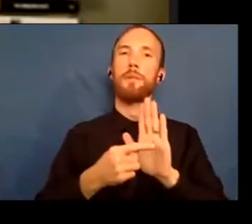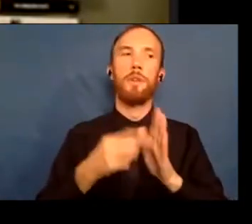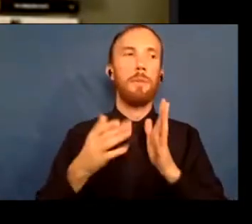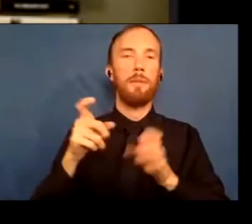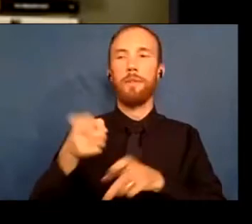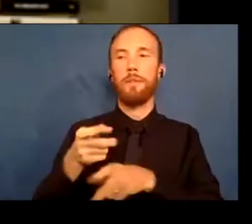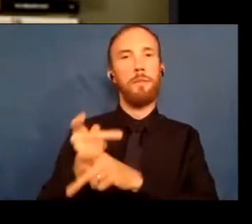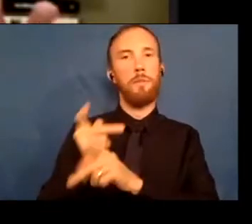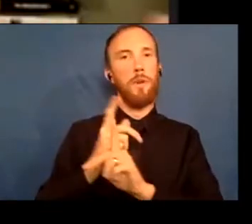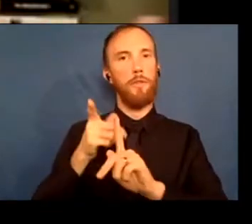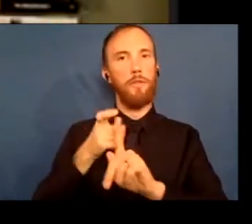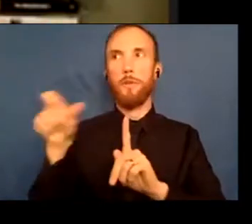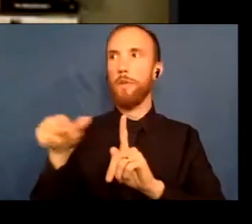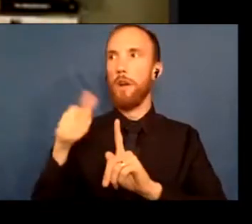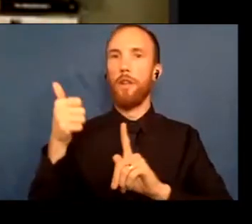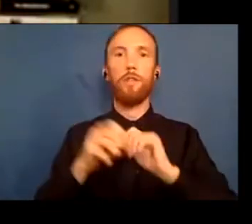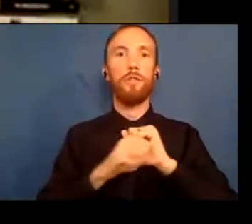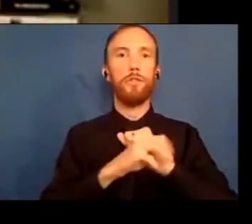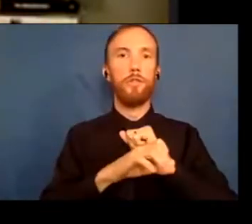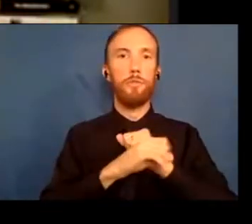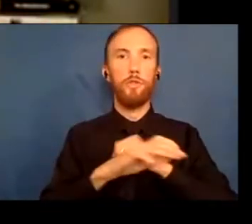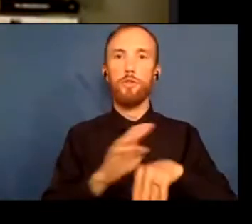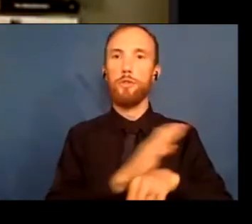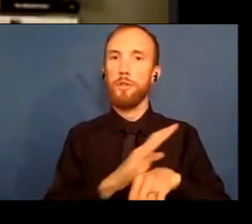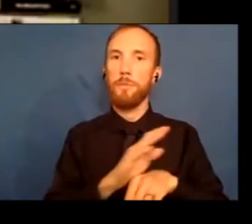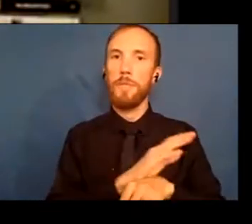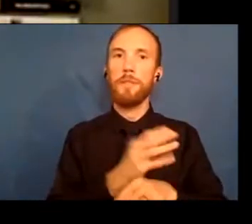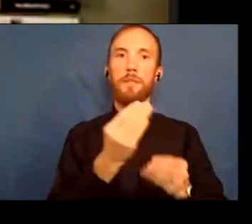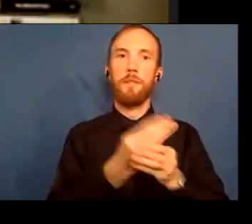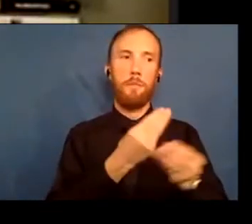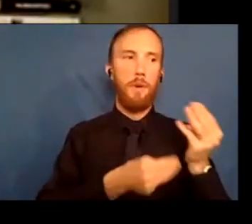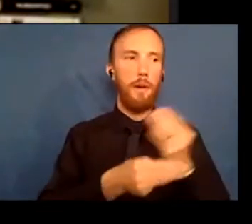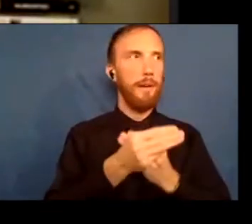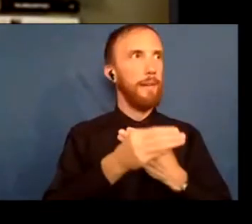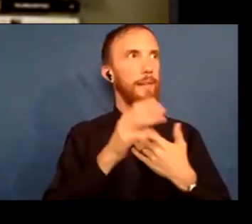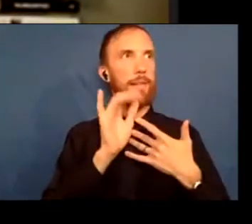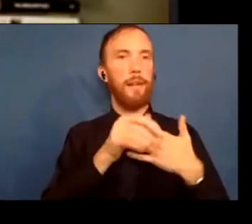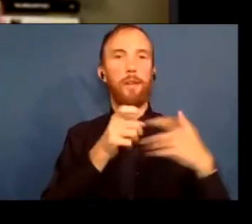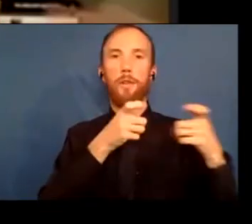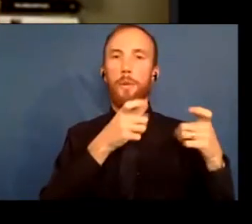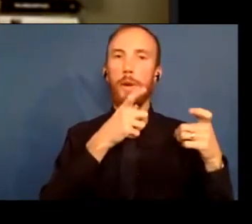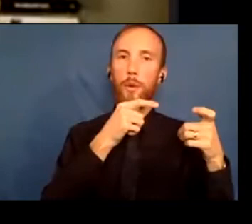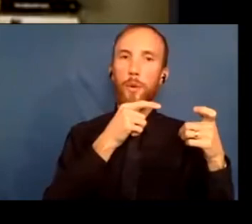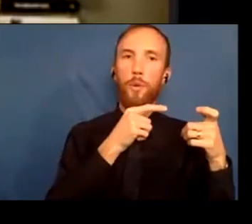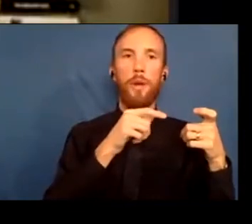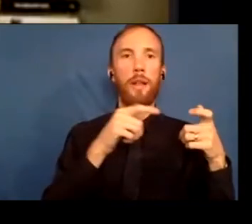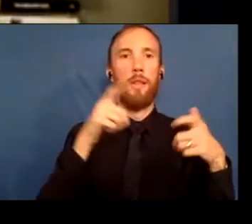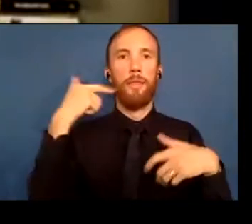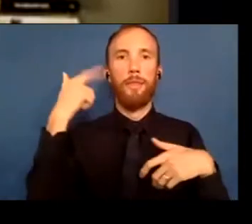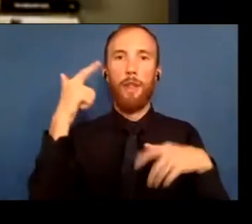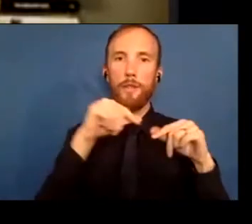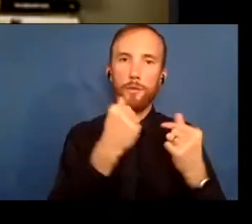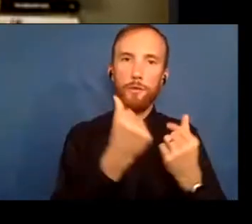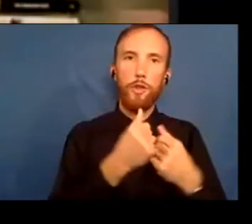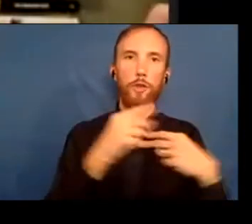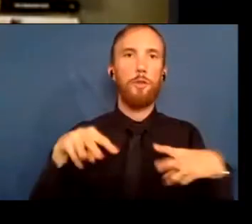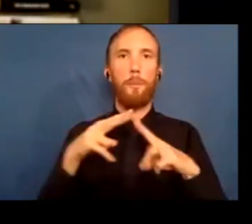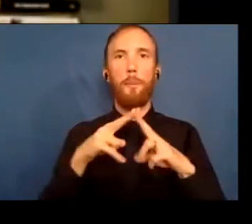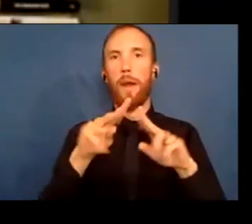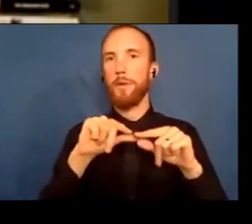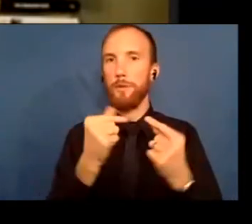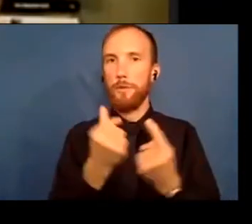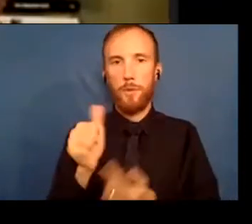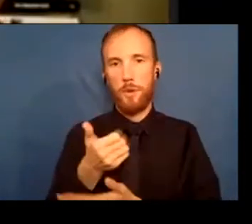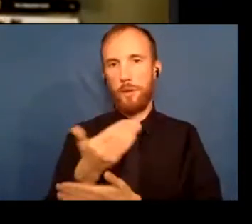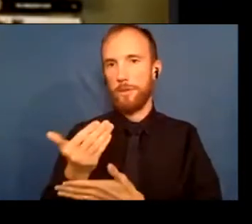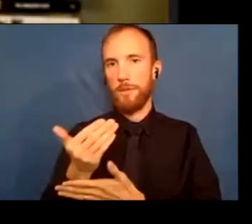are dominated by the London group and the Paris group and so on. You have to bow your head before